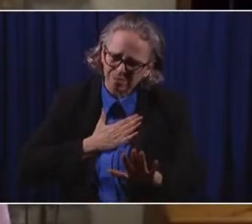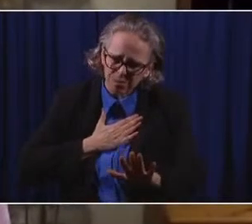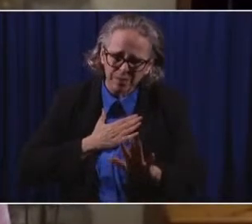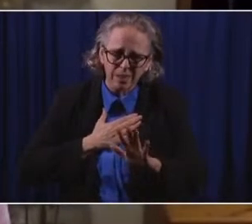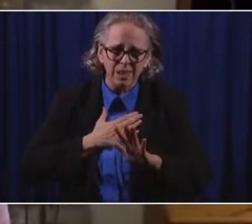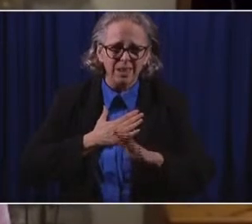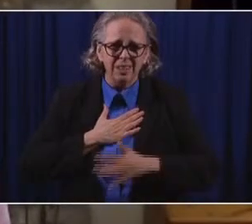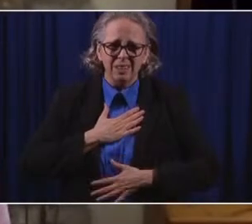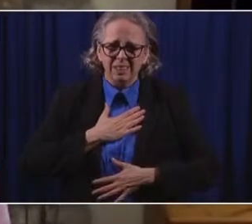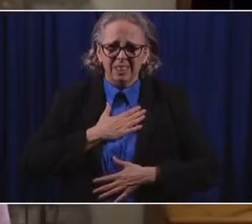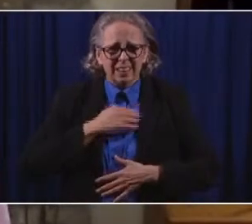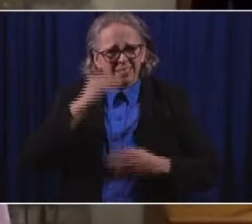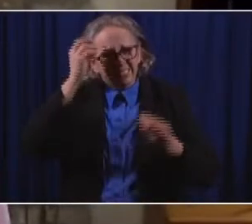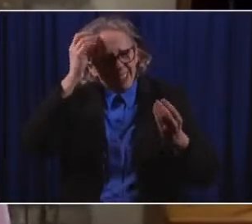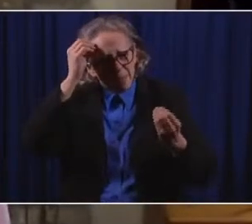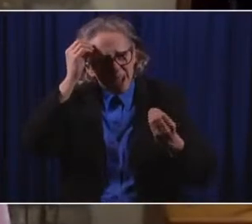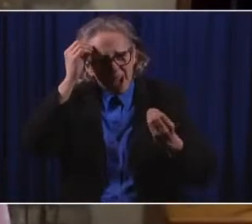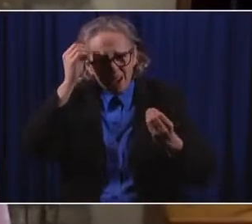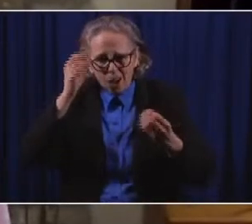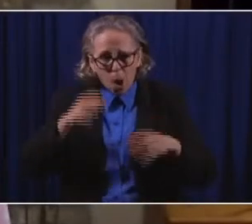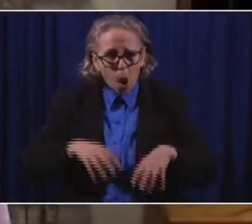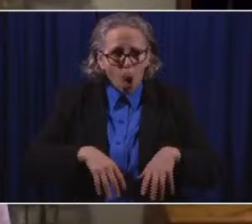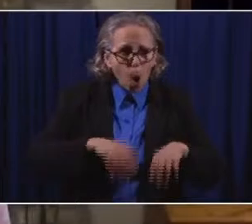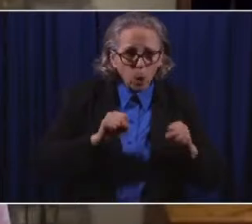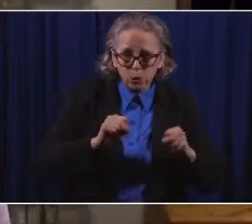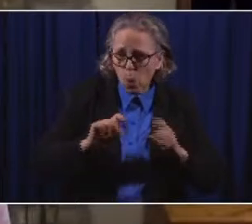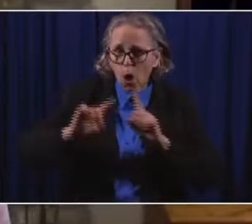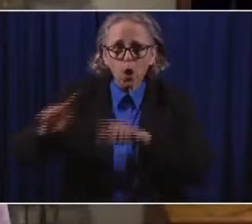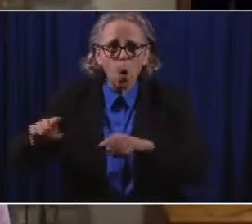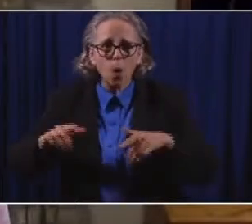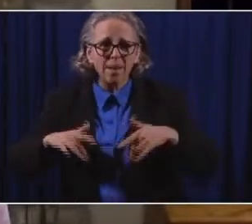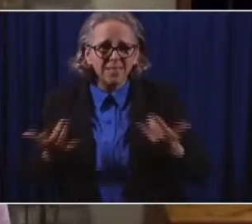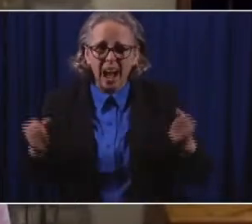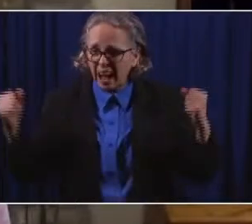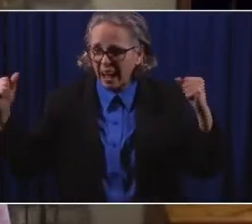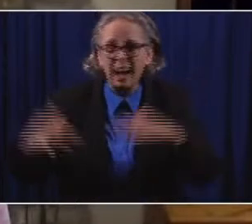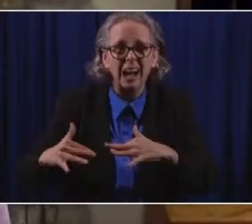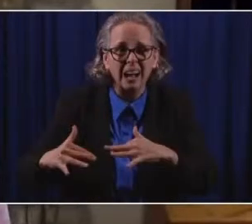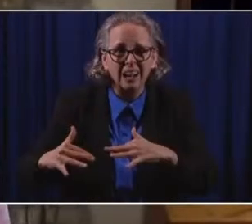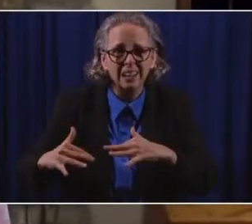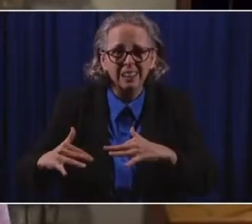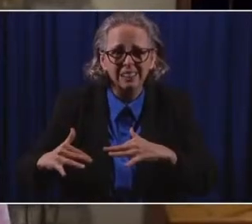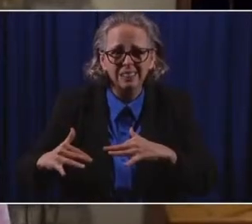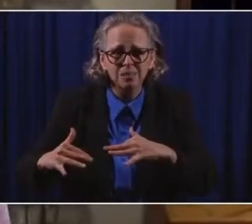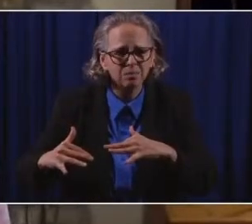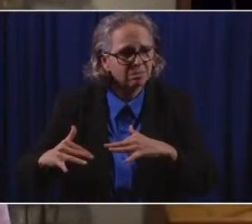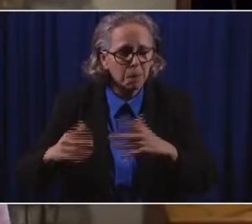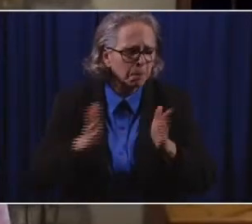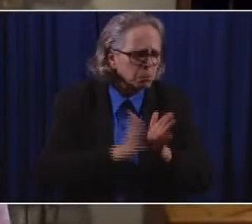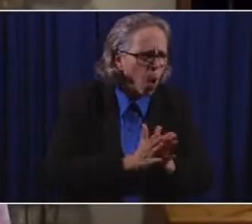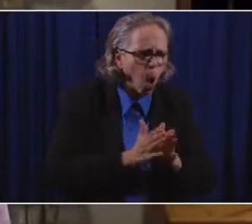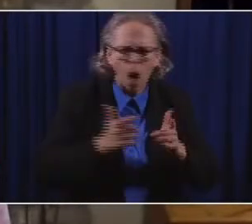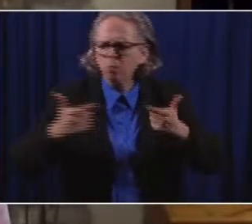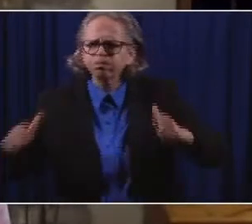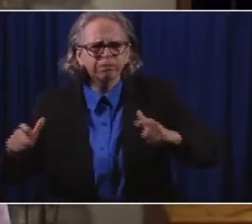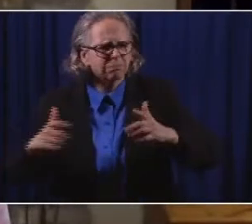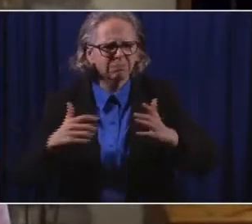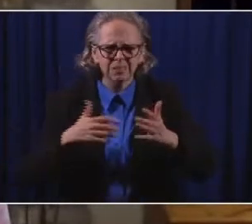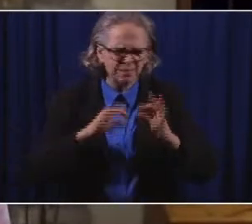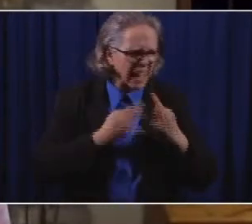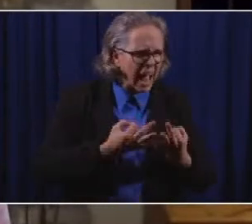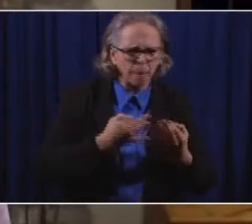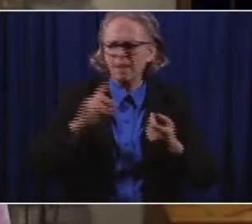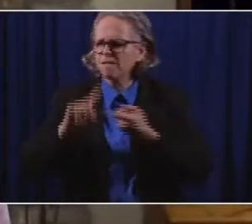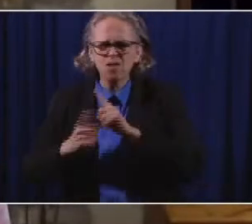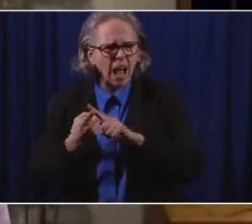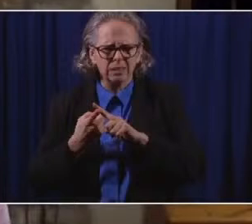hosting or attending gatherings of any size. This includes with friends and extended family, people who don't live in